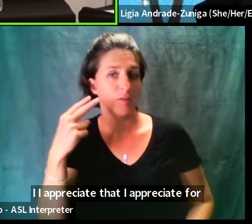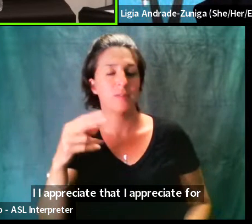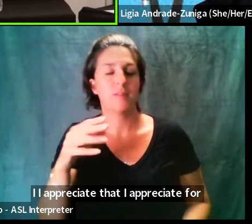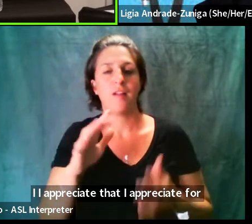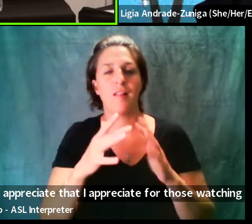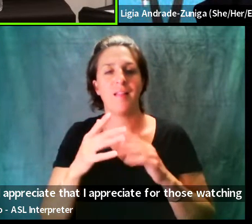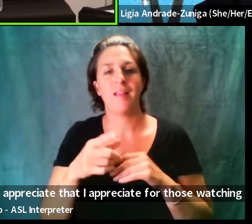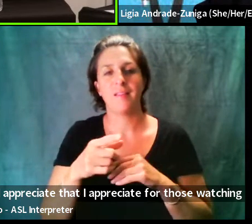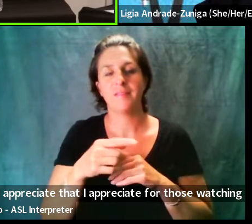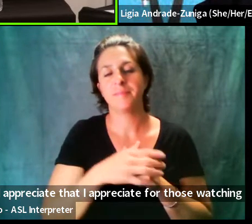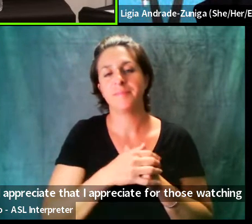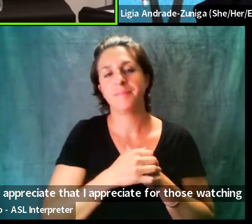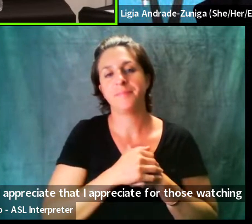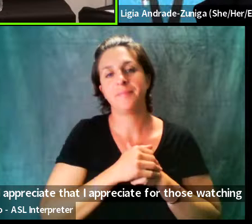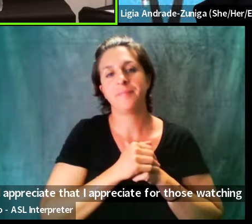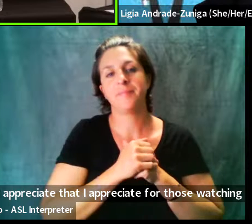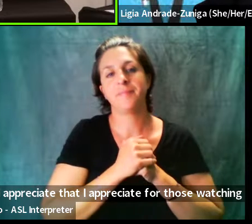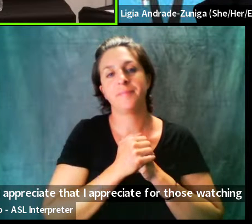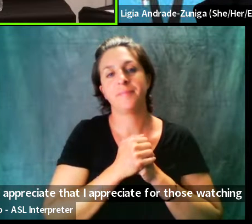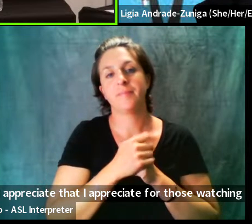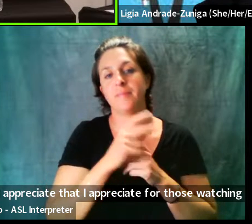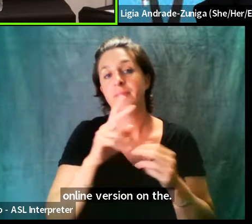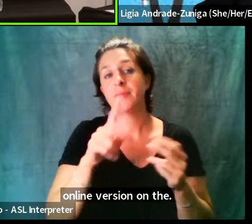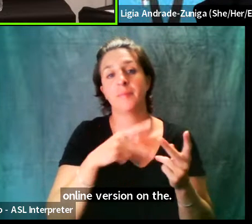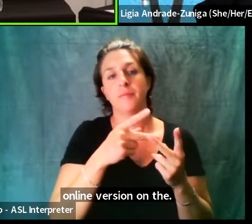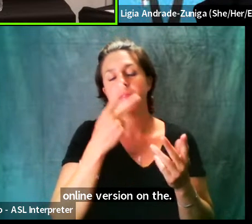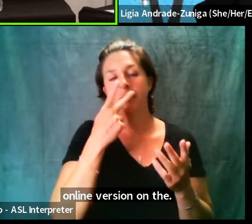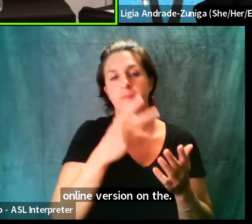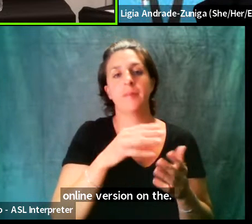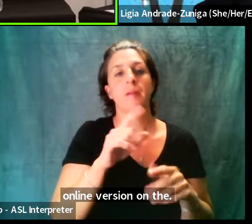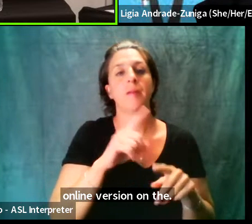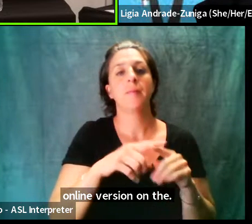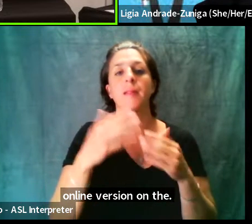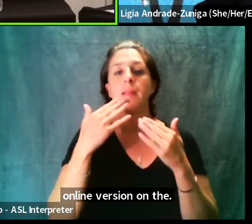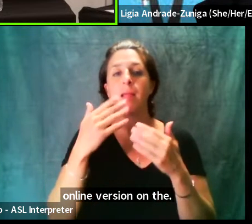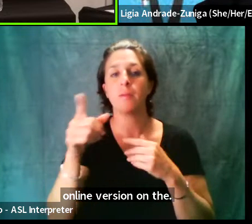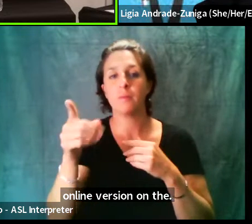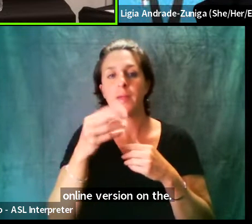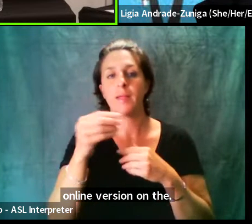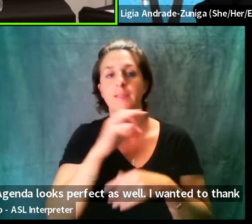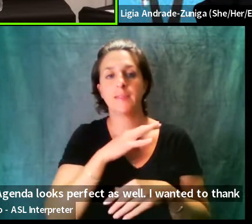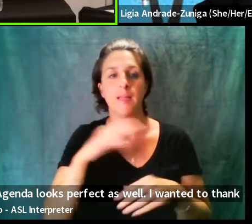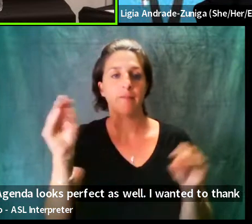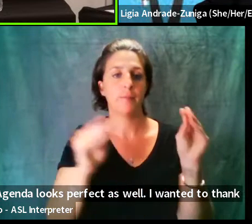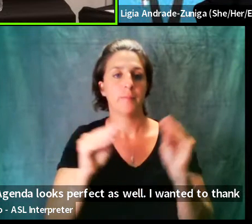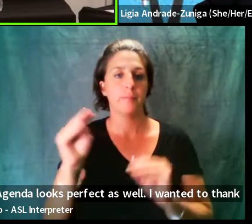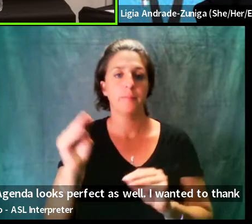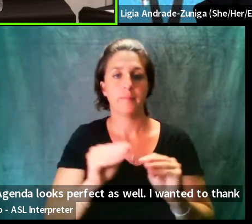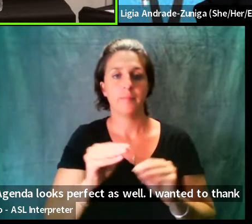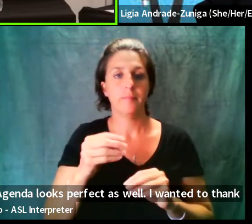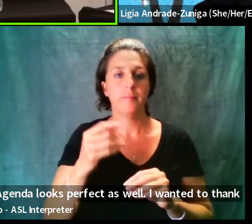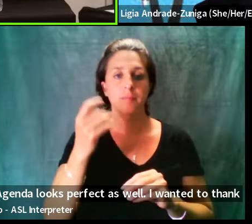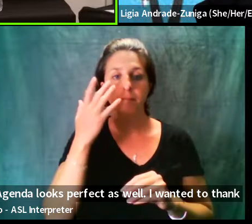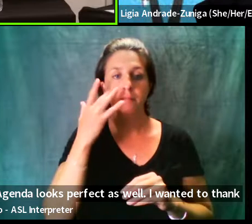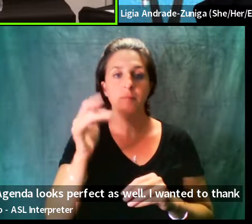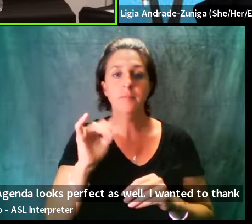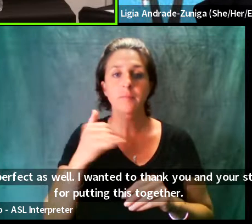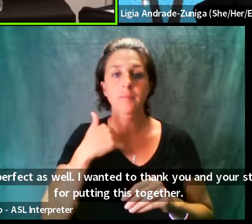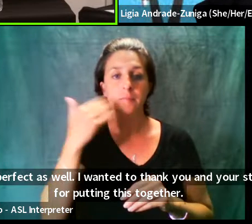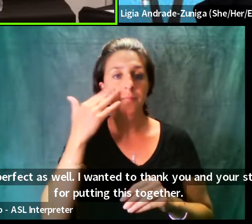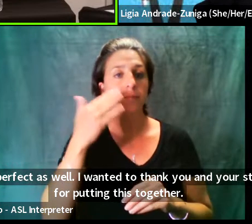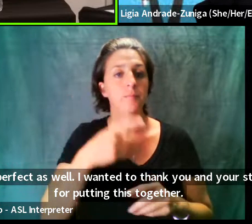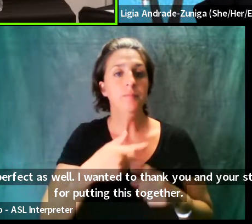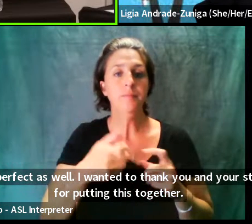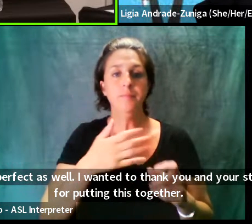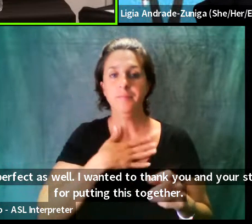the agenda, looks perfect as well. I wanted to thank you and your staff for putting this together, because as I know from my